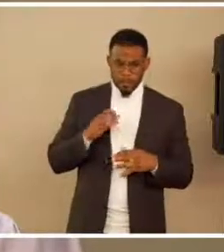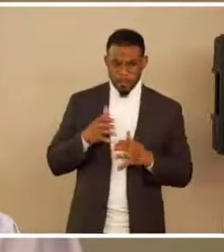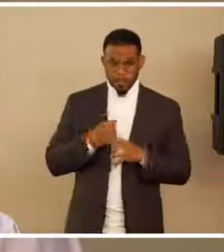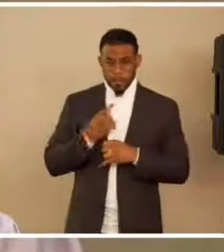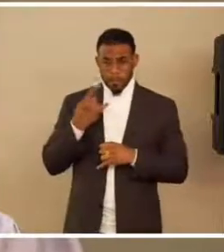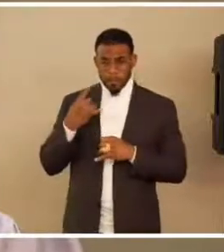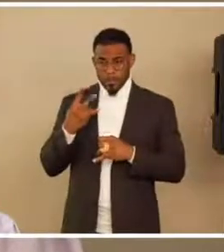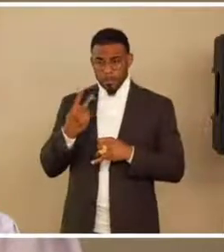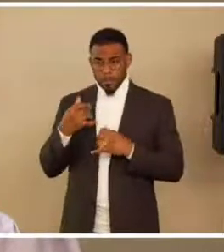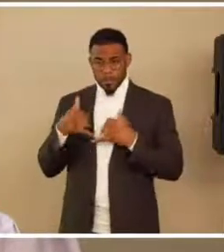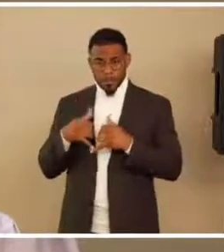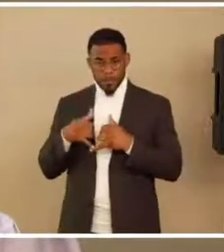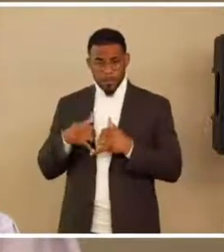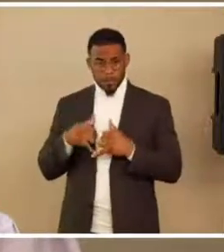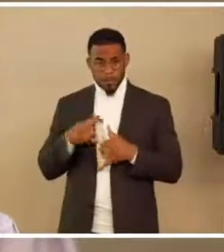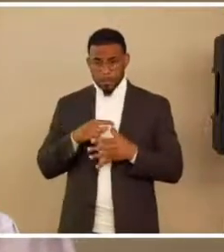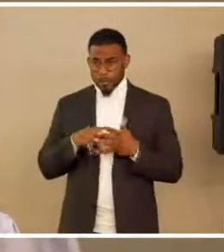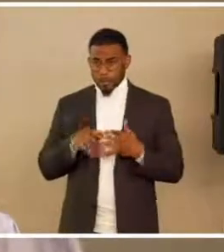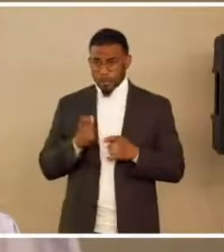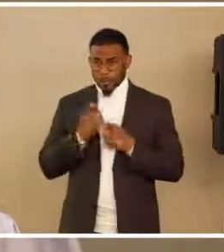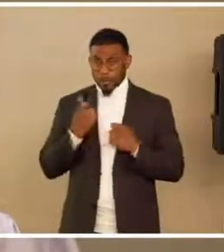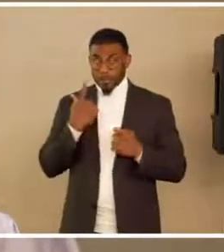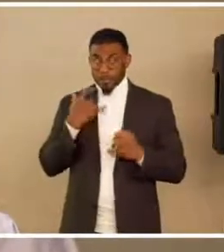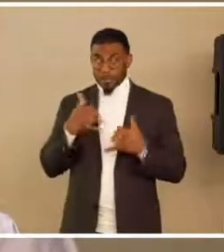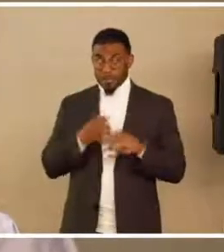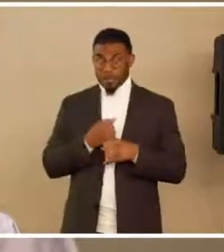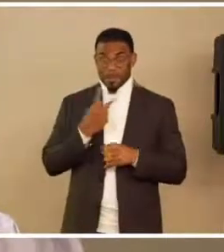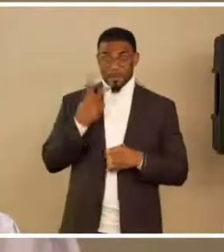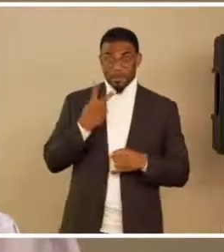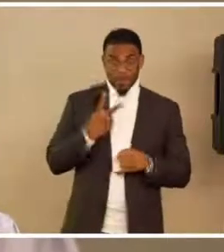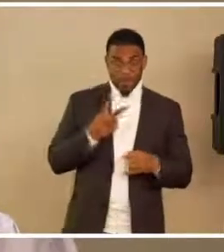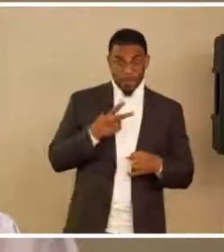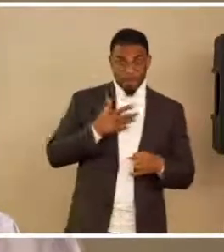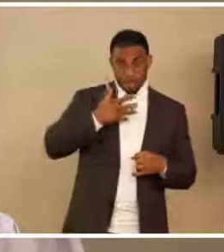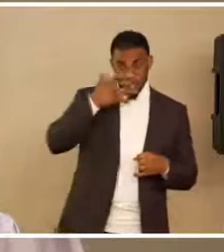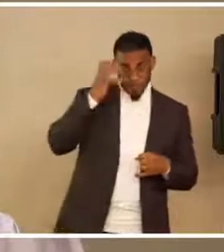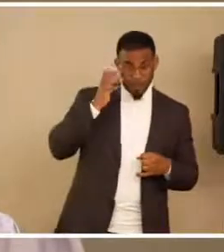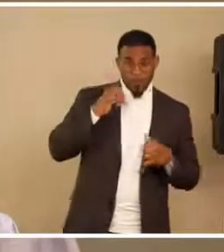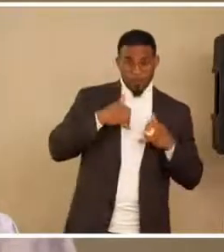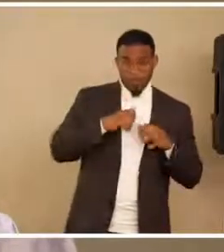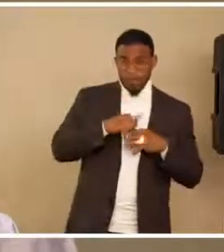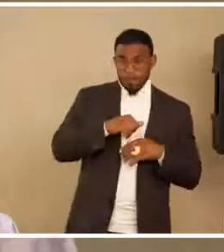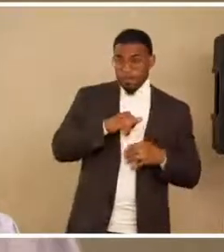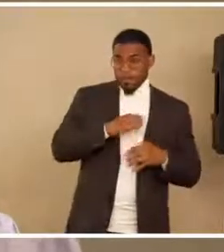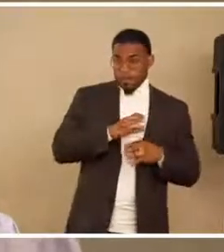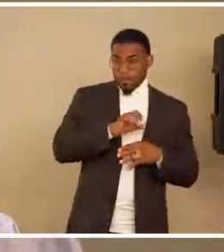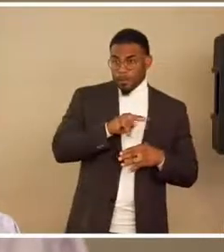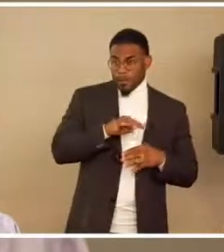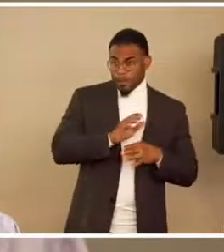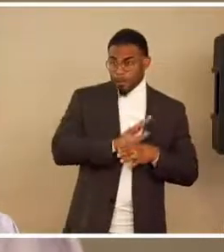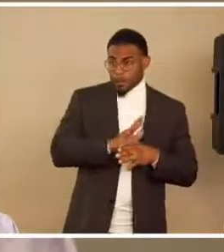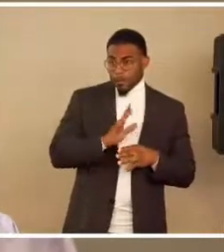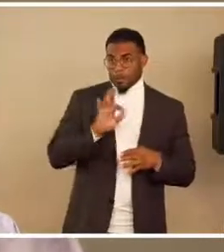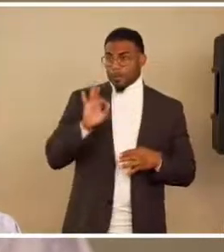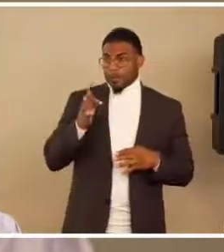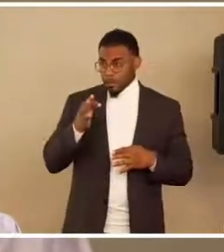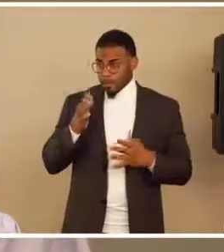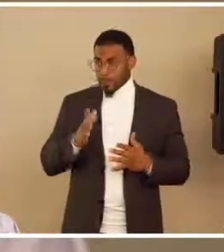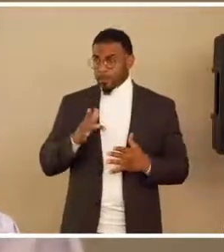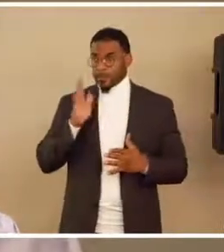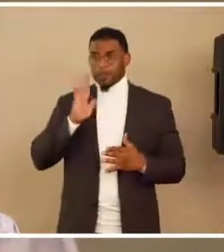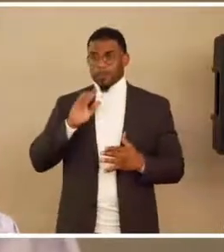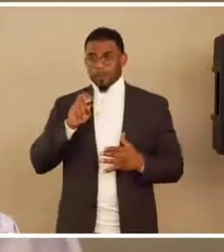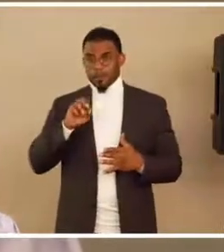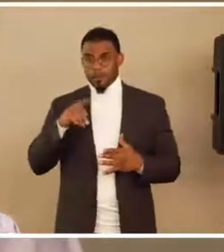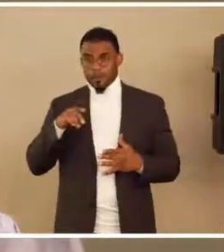two prizes on the Berlin Film Festival, and she just won two Lions in the Venice film. She's French, she's a